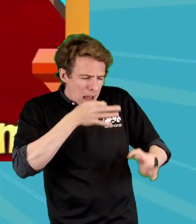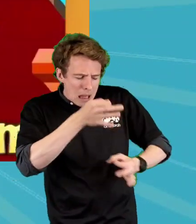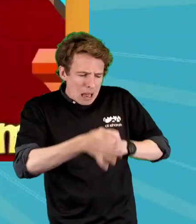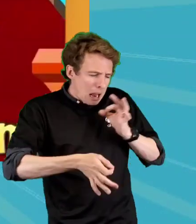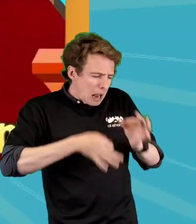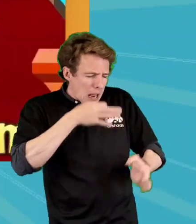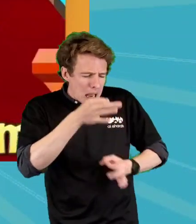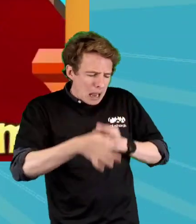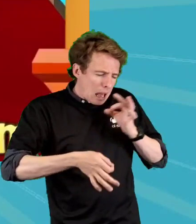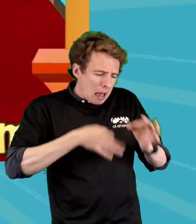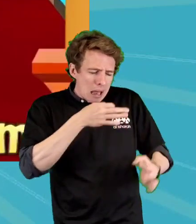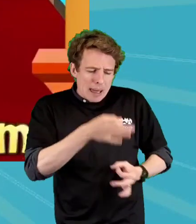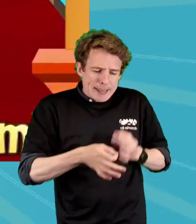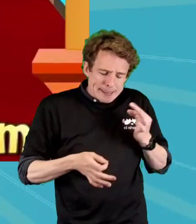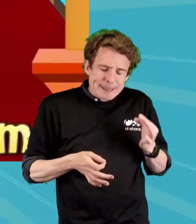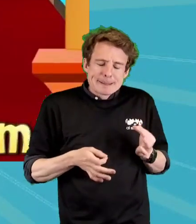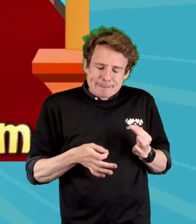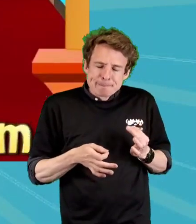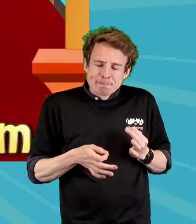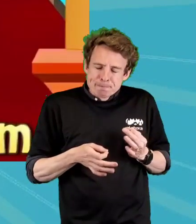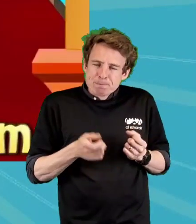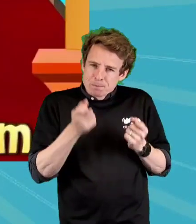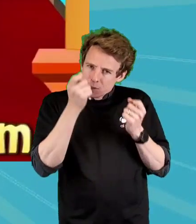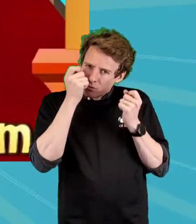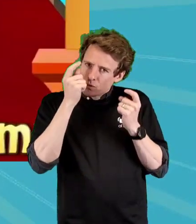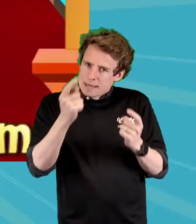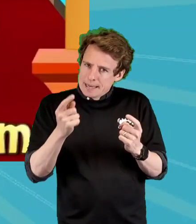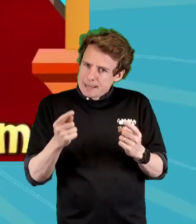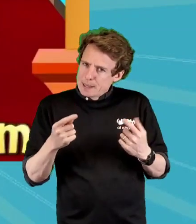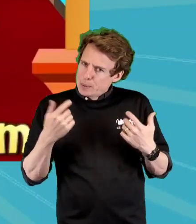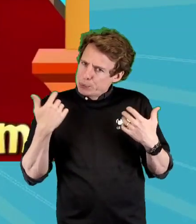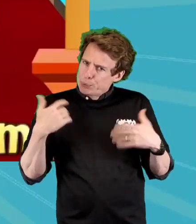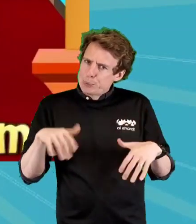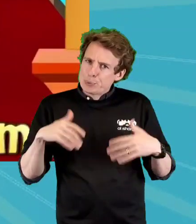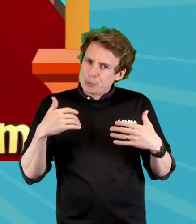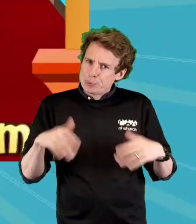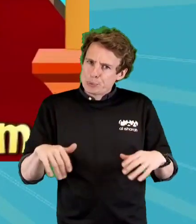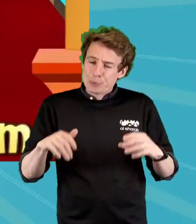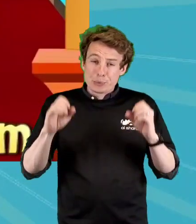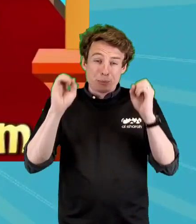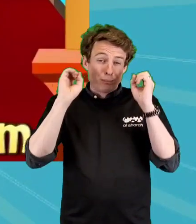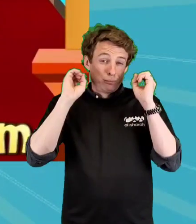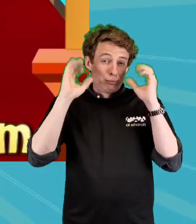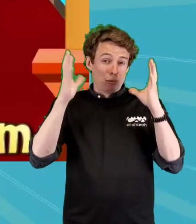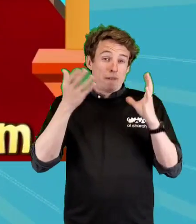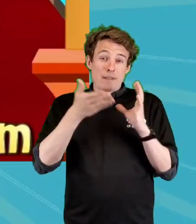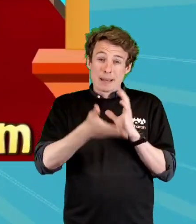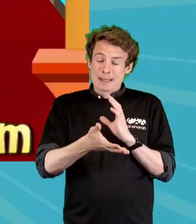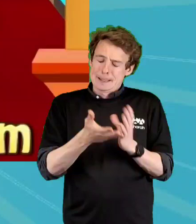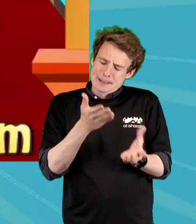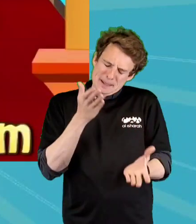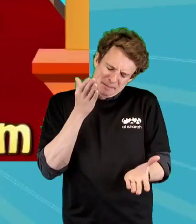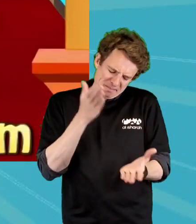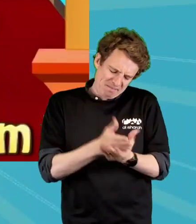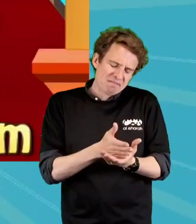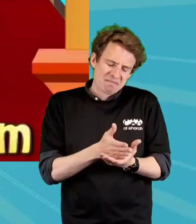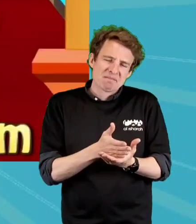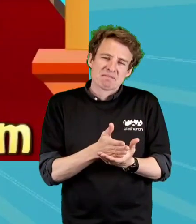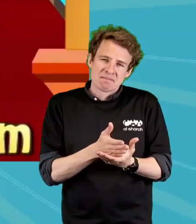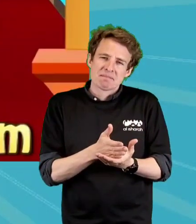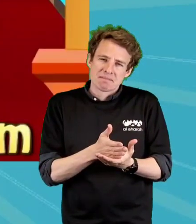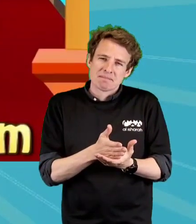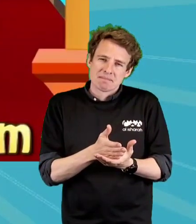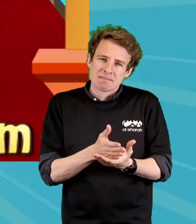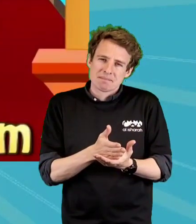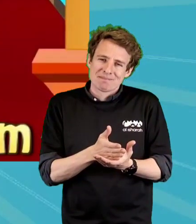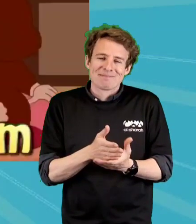asked, Heraclius realized that Muhammad sallallahu alaihi wasallam really was a